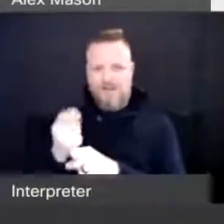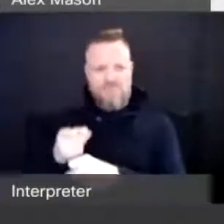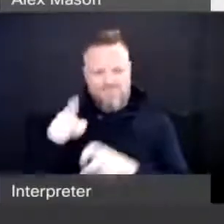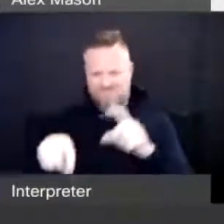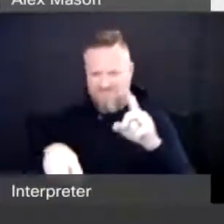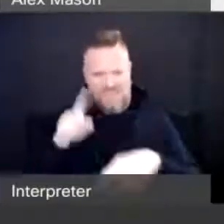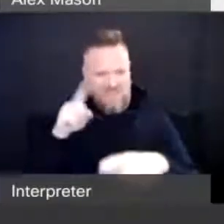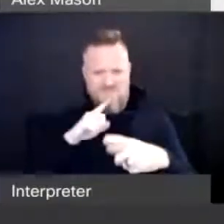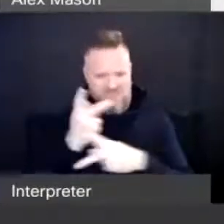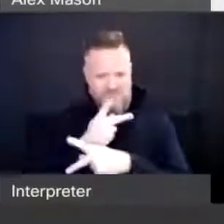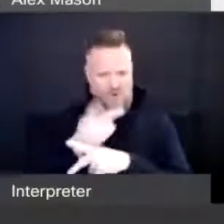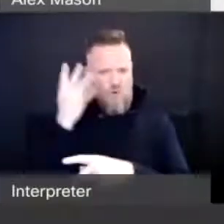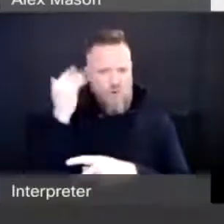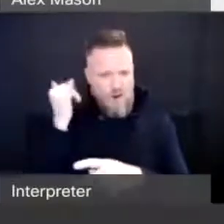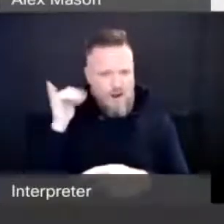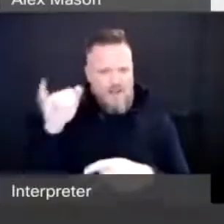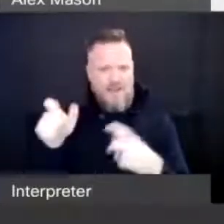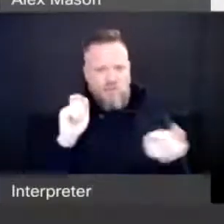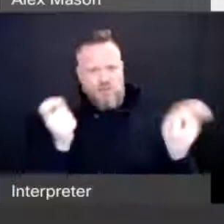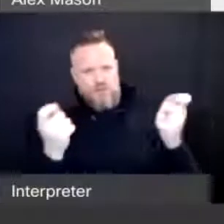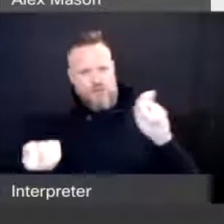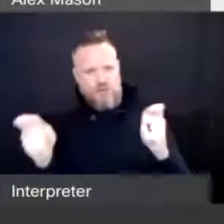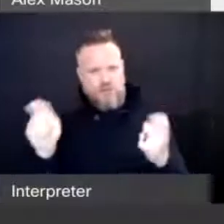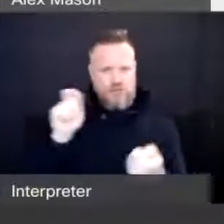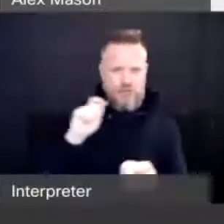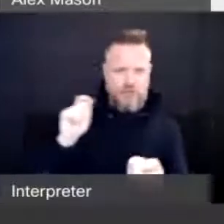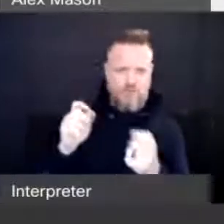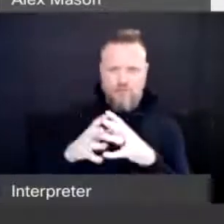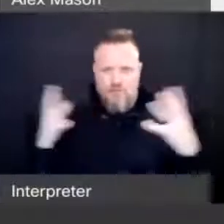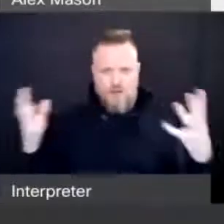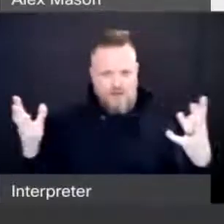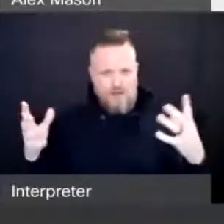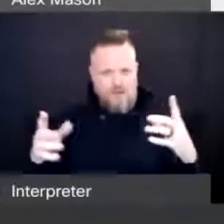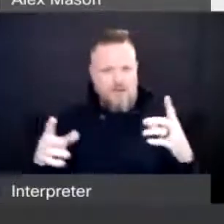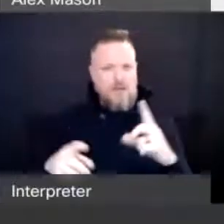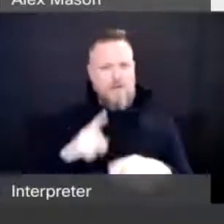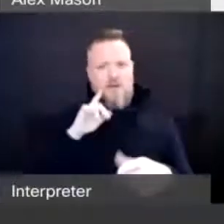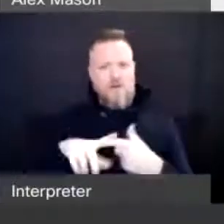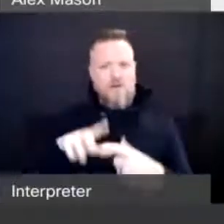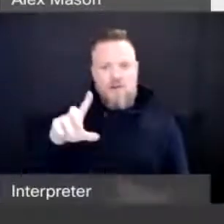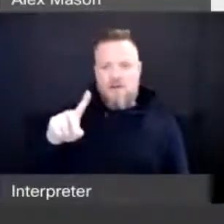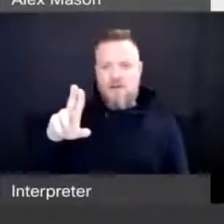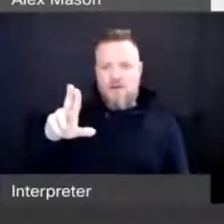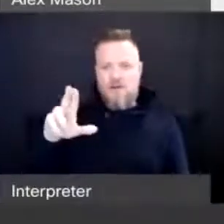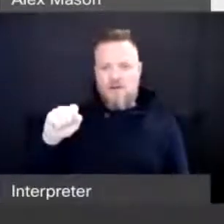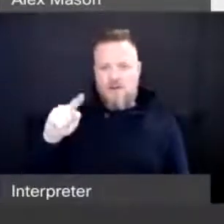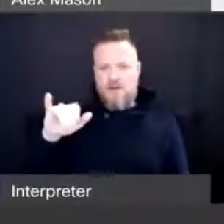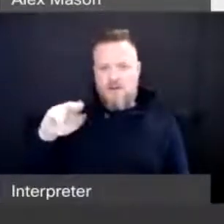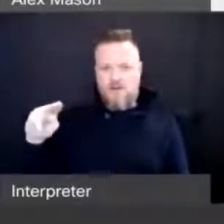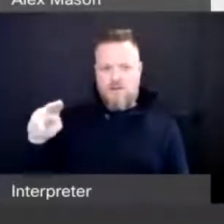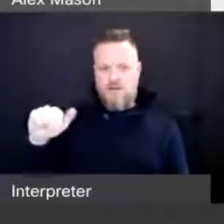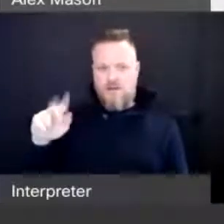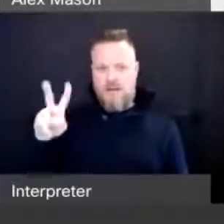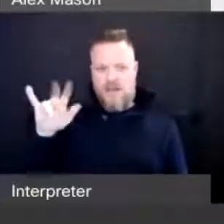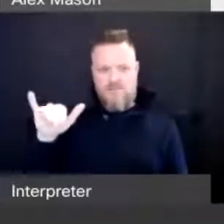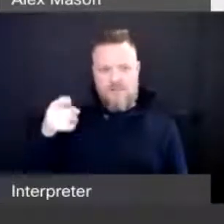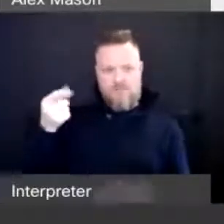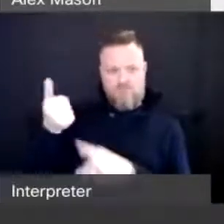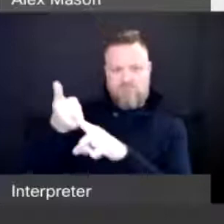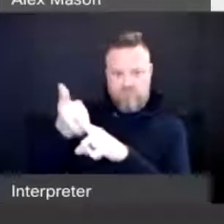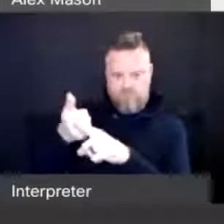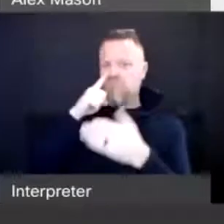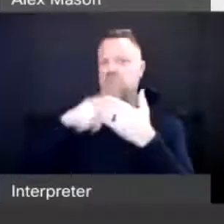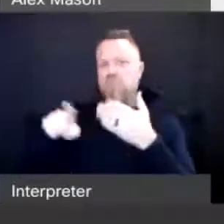was shifting the way that it was. And it actually was Dustin Avey that took the time and did the